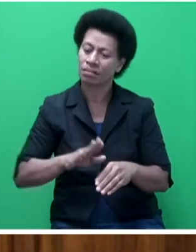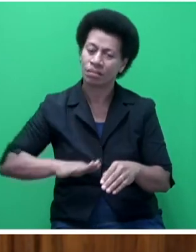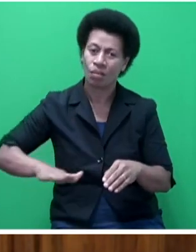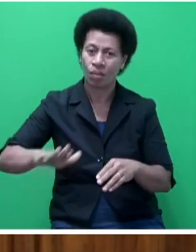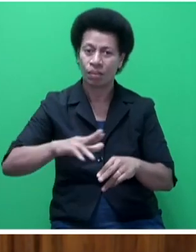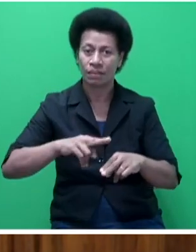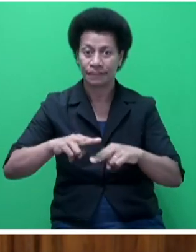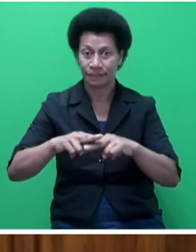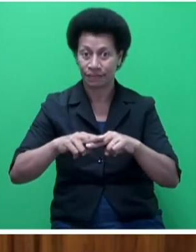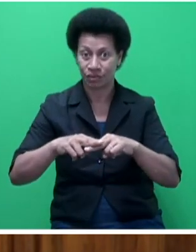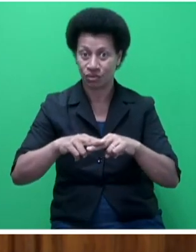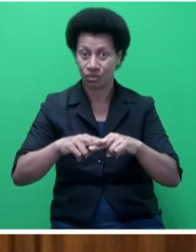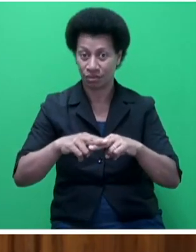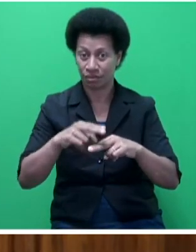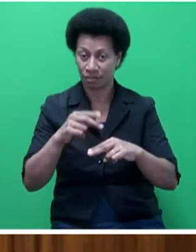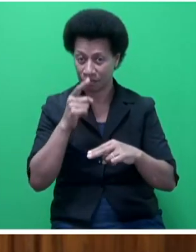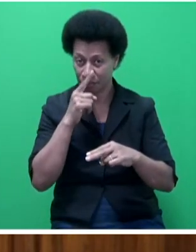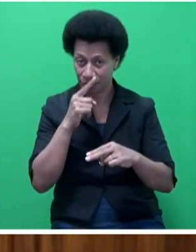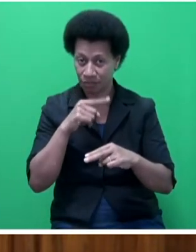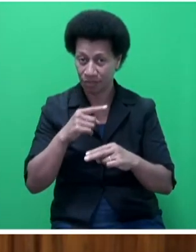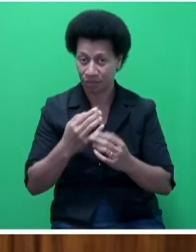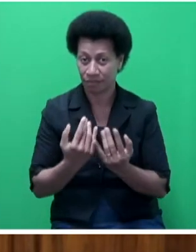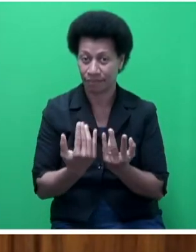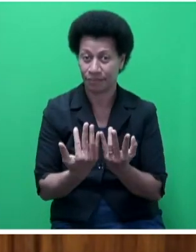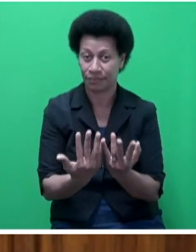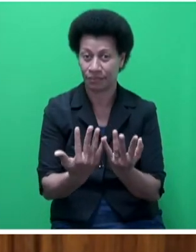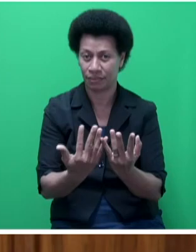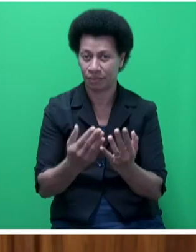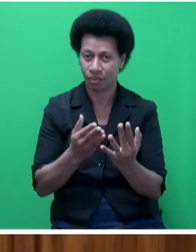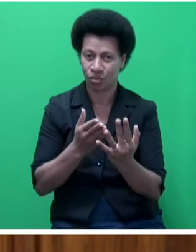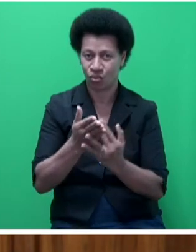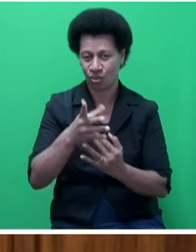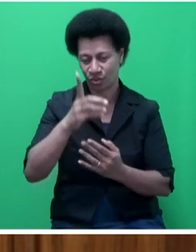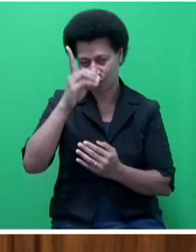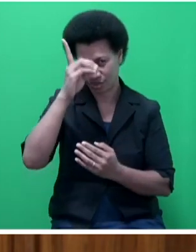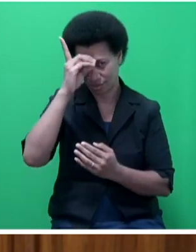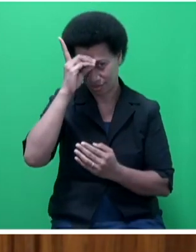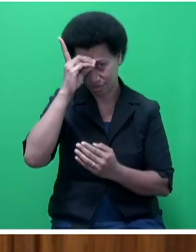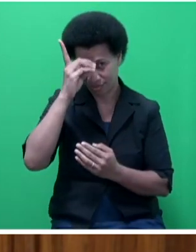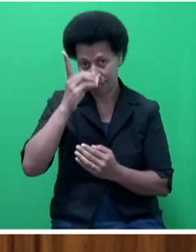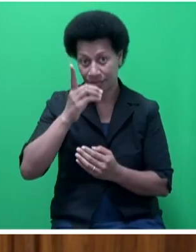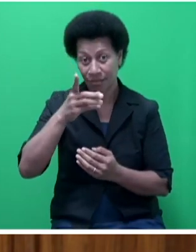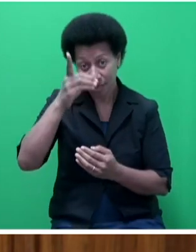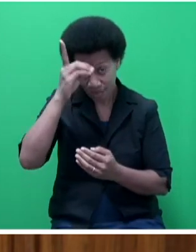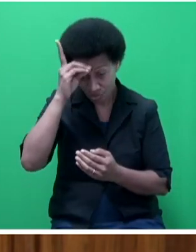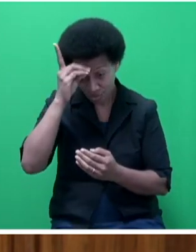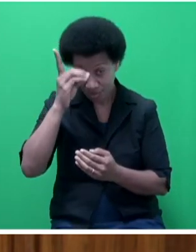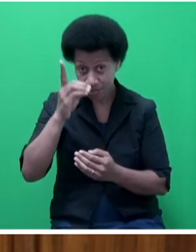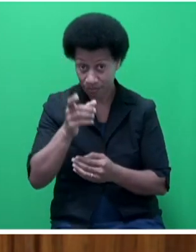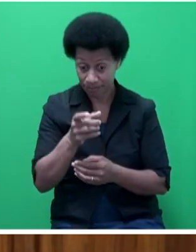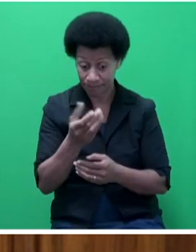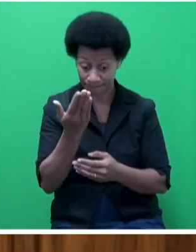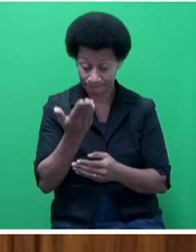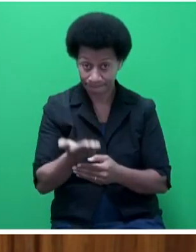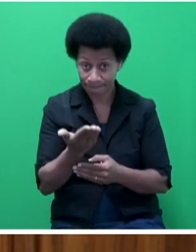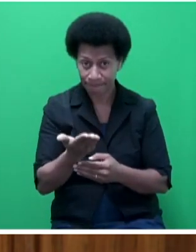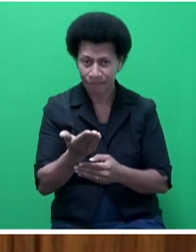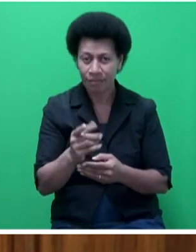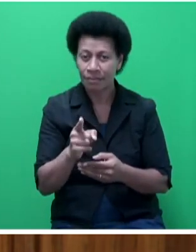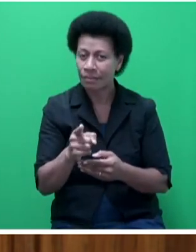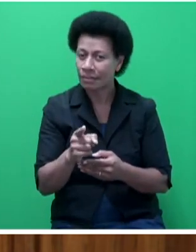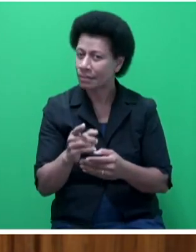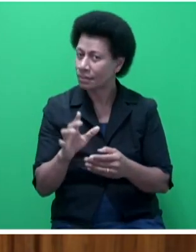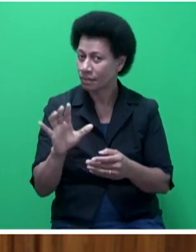Fijians realize their dreams through education. But education alone does not give you 100%